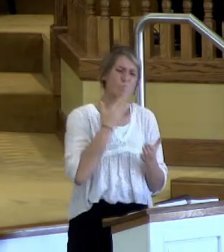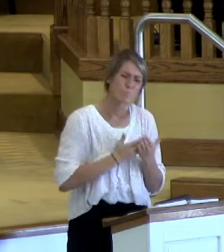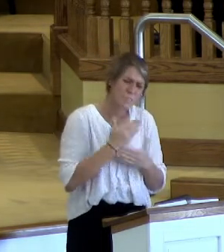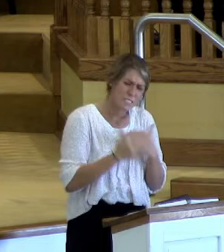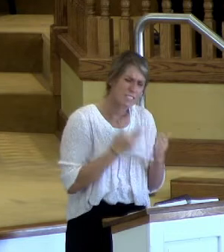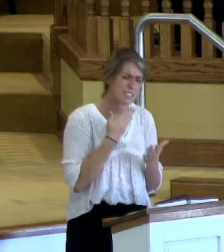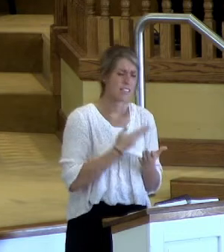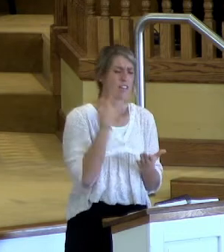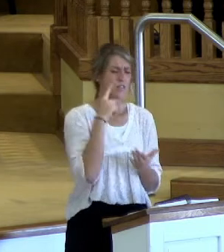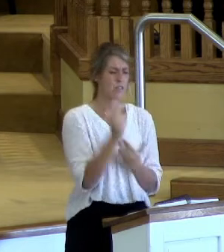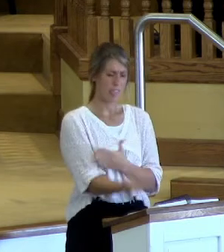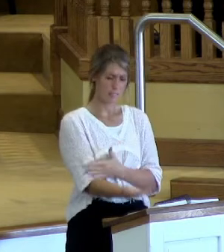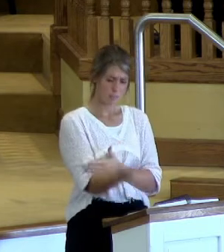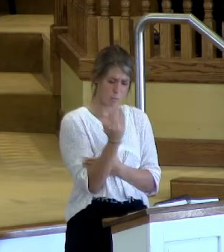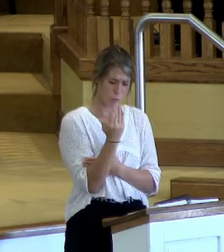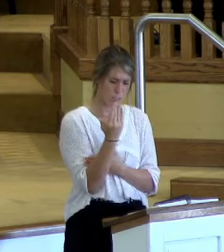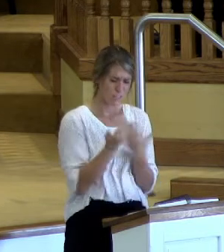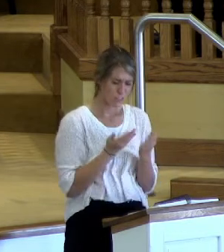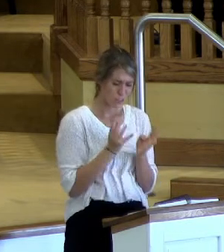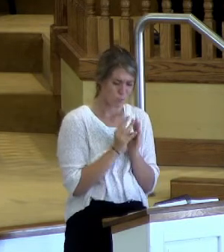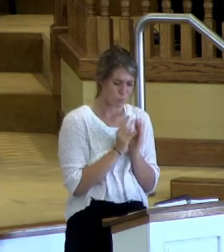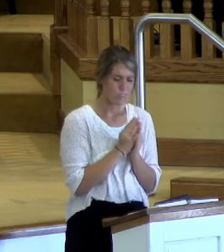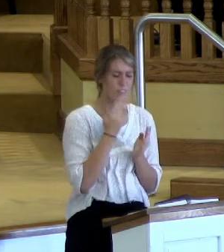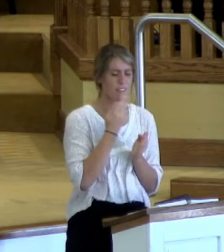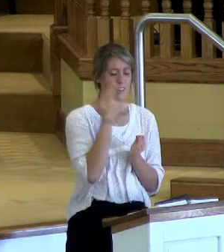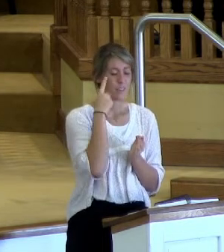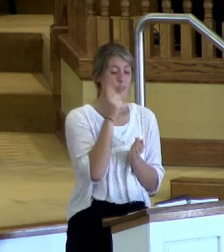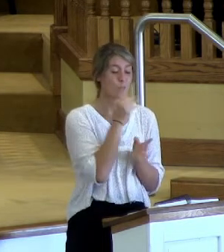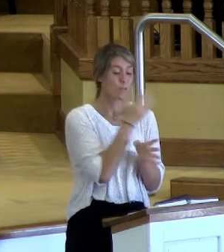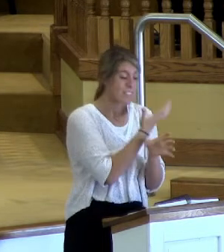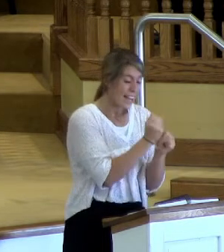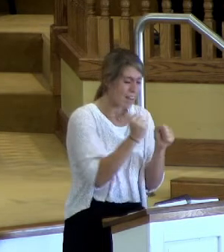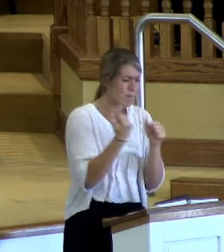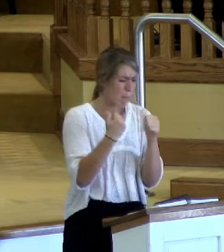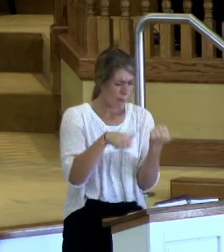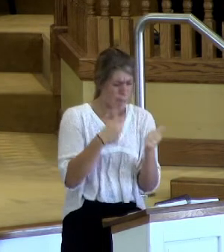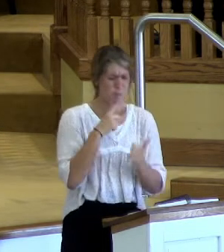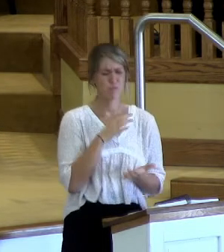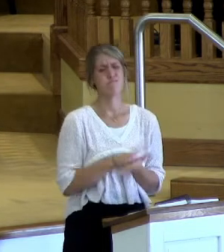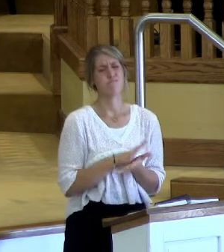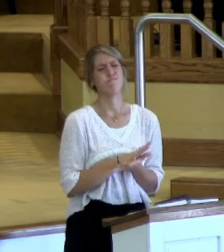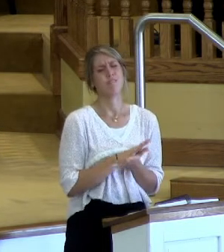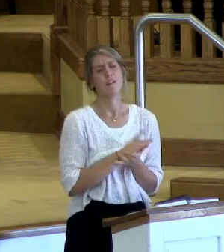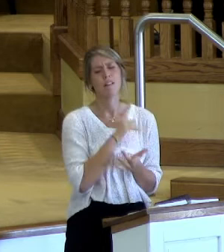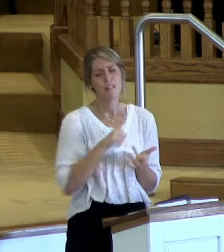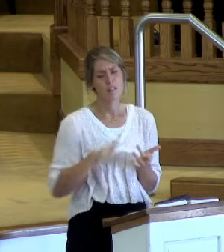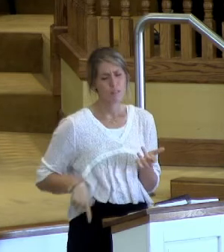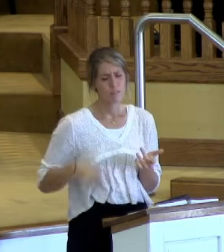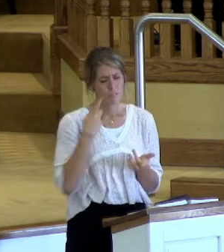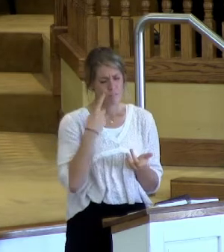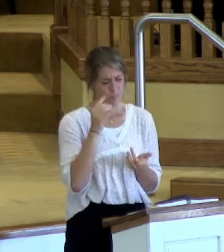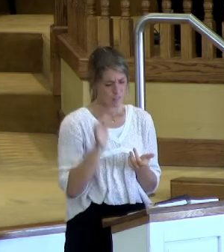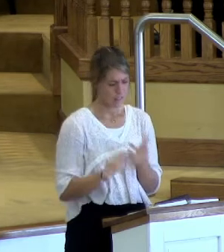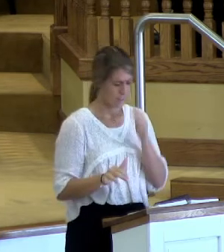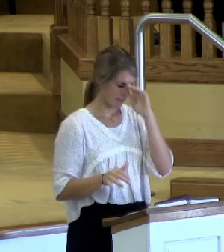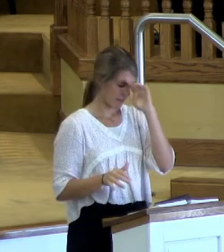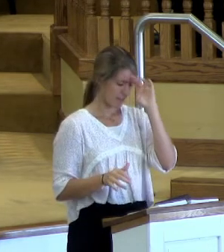you for the service this morning. We thank you for the ones that were saved and baptized. And we thank you so much for that and give you praise and glory and